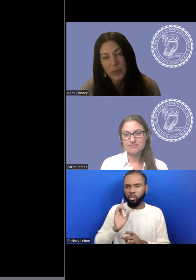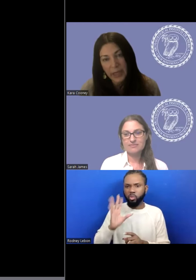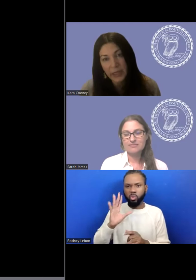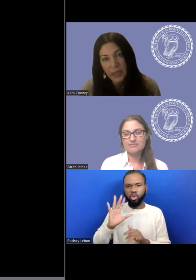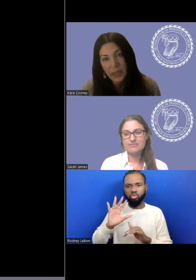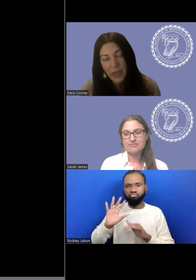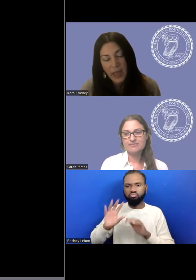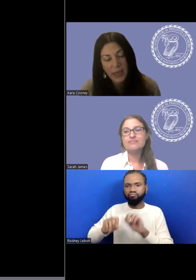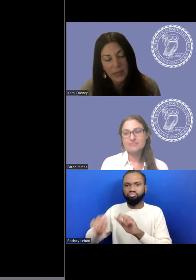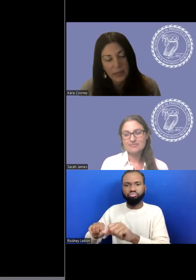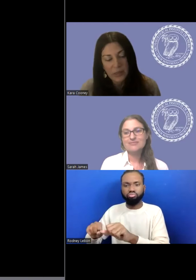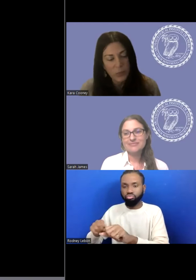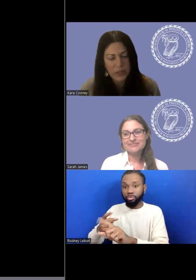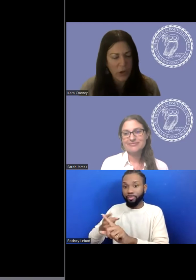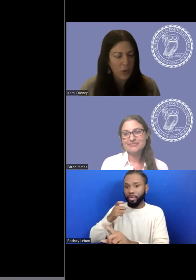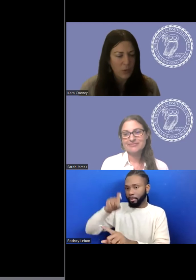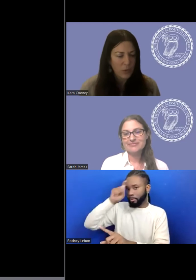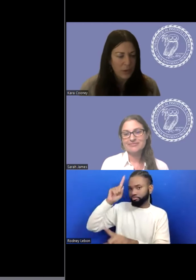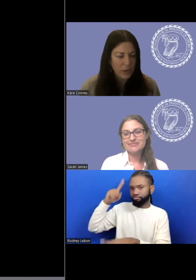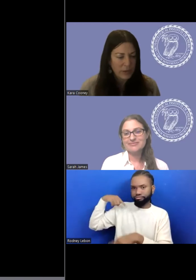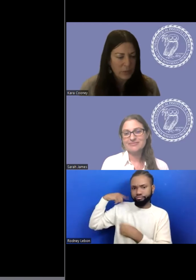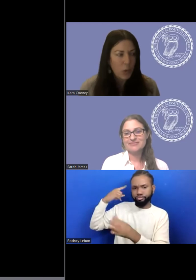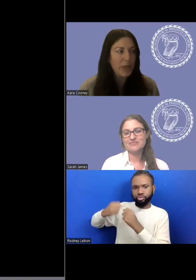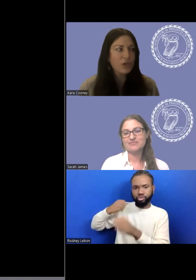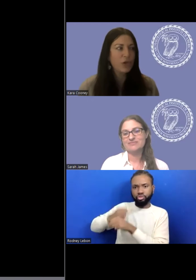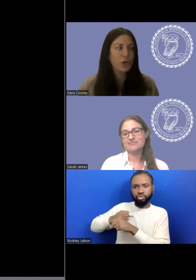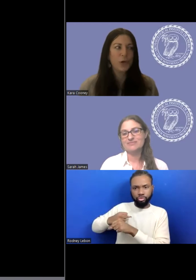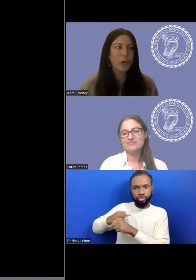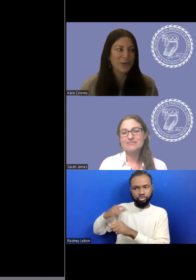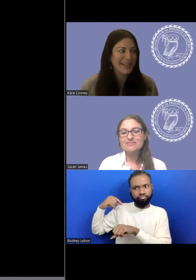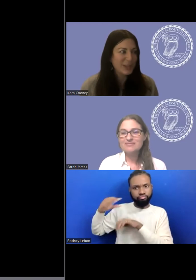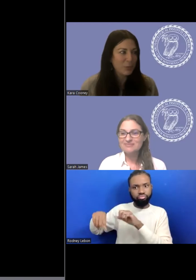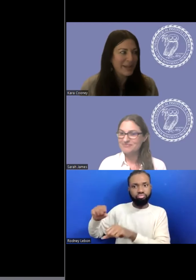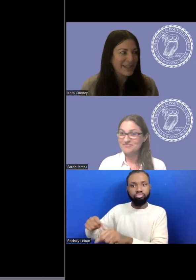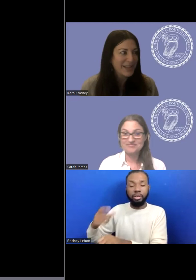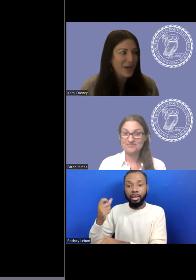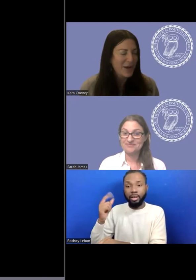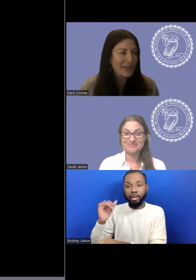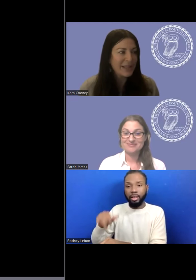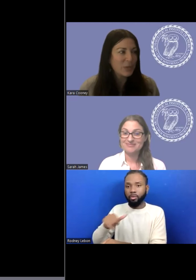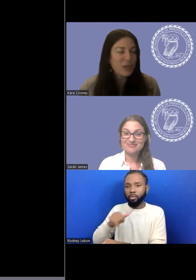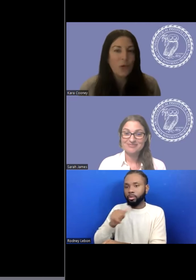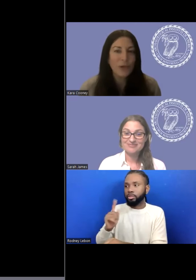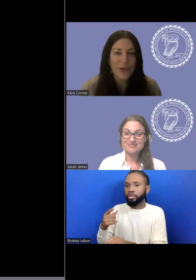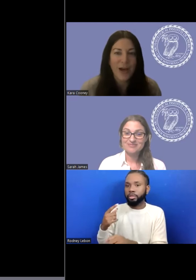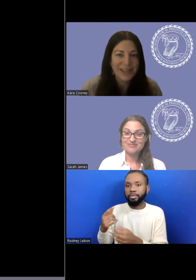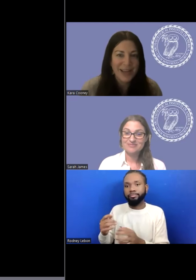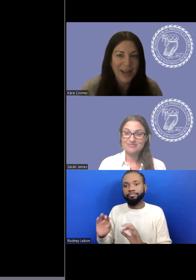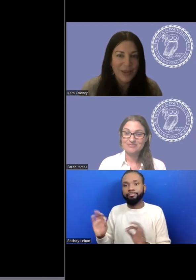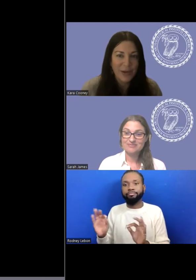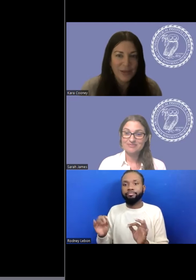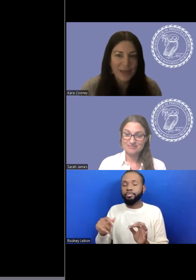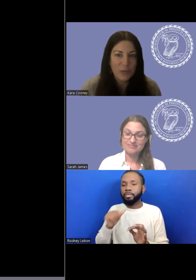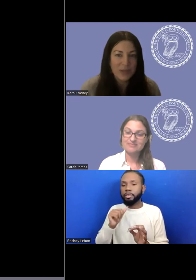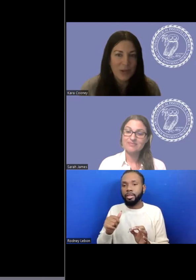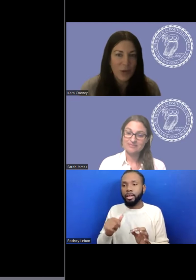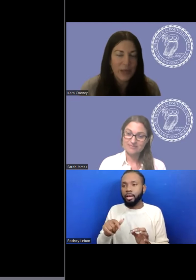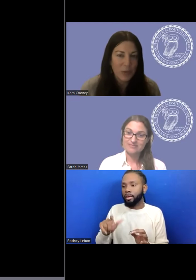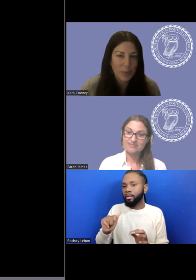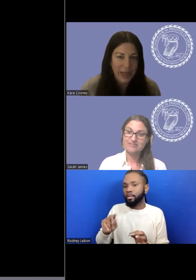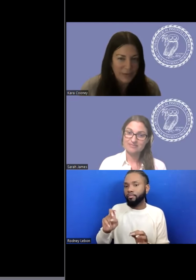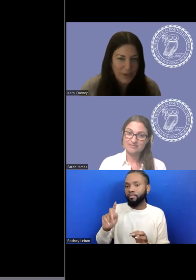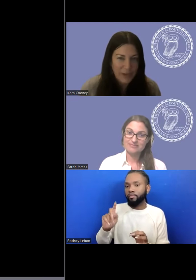for millennia. And this was no pleasure cruise. This was no Levant either. This was